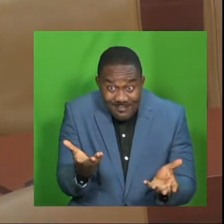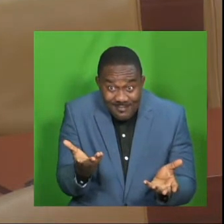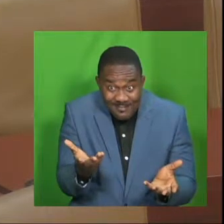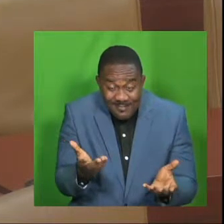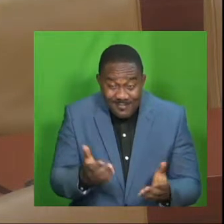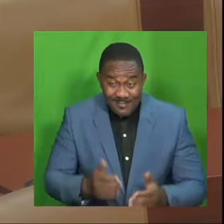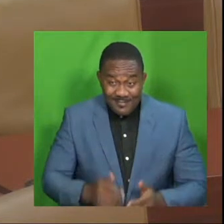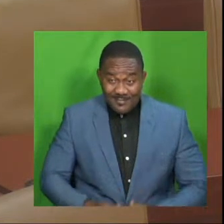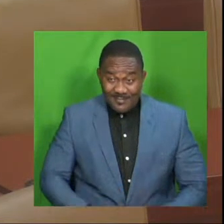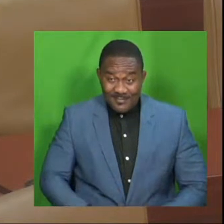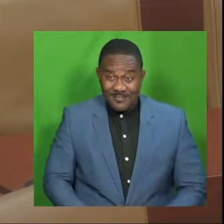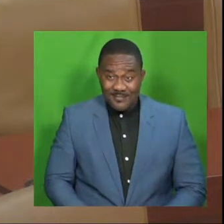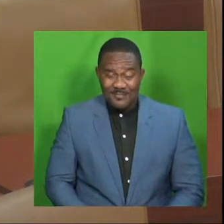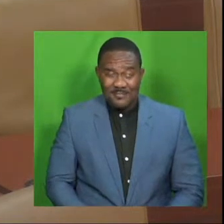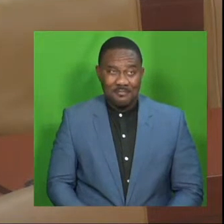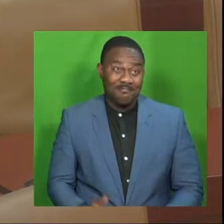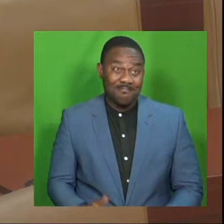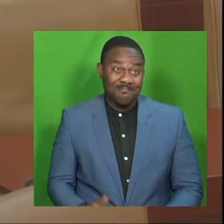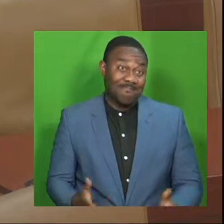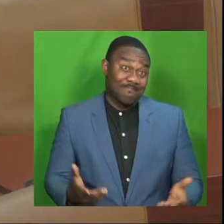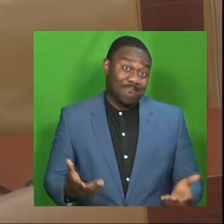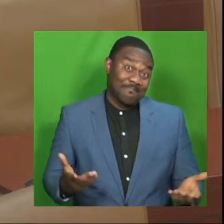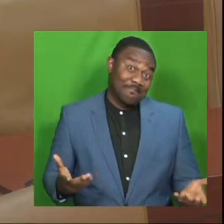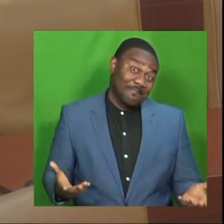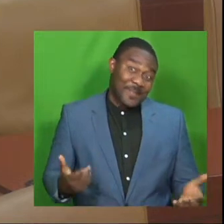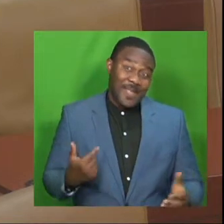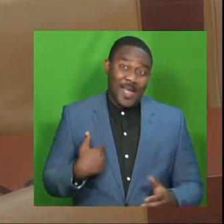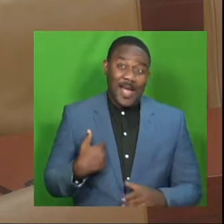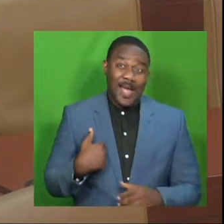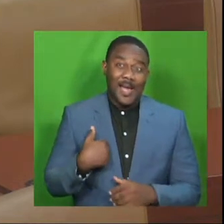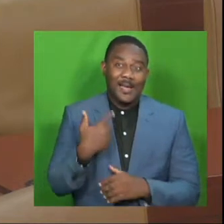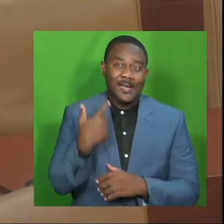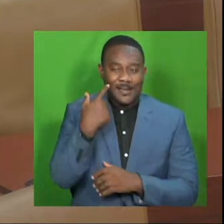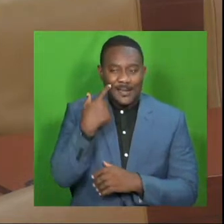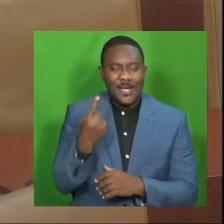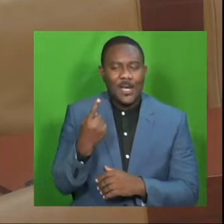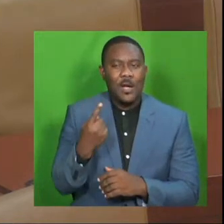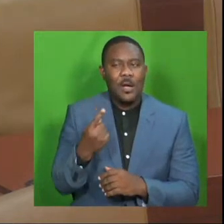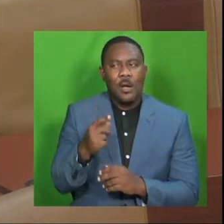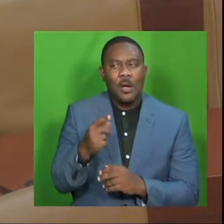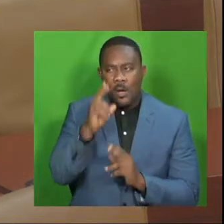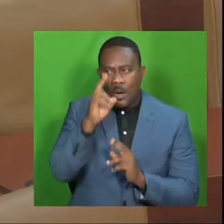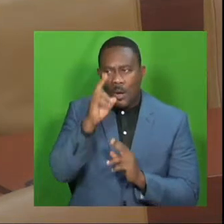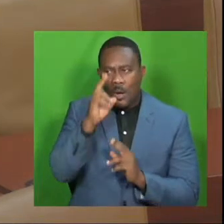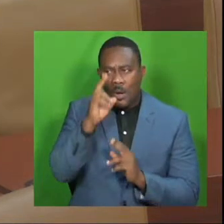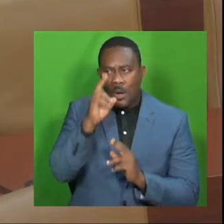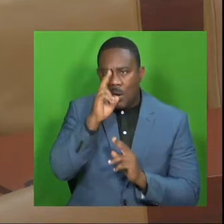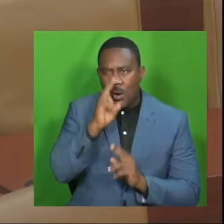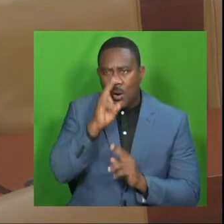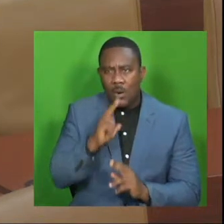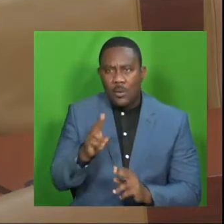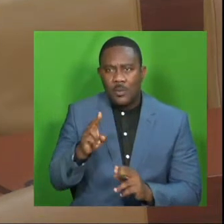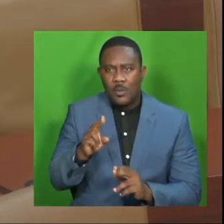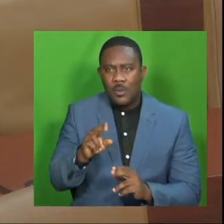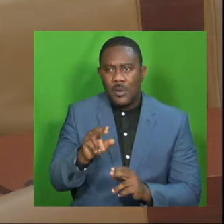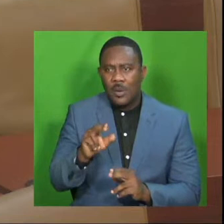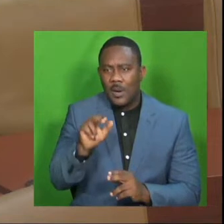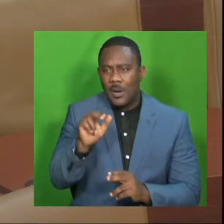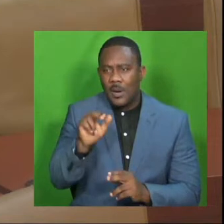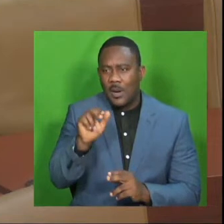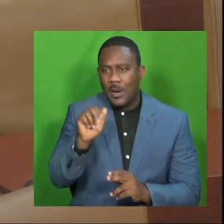Well, I've seen Honorable are here for standing now.